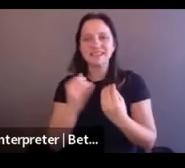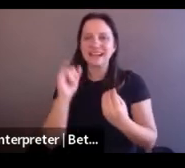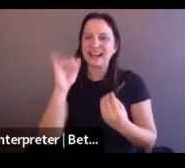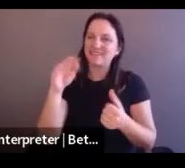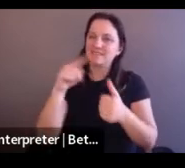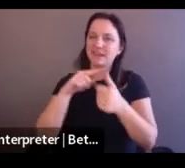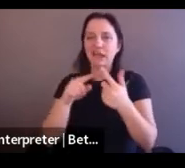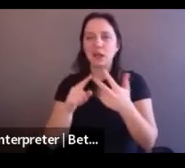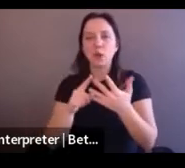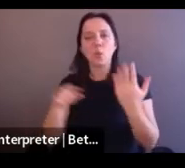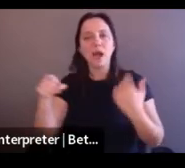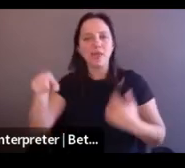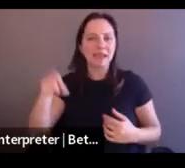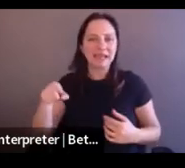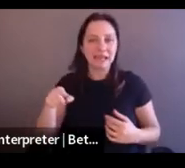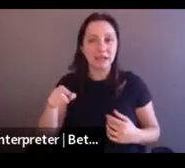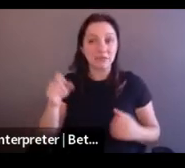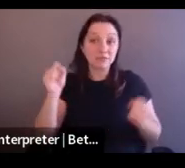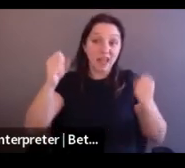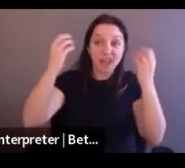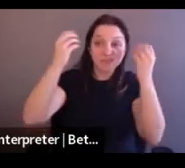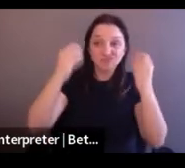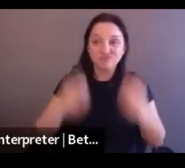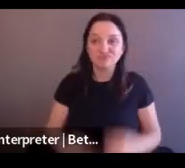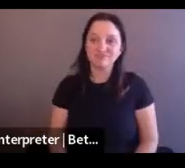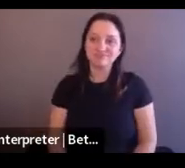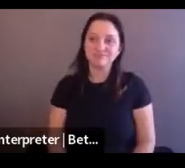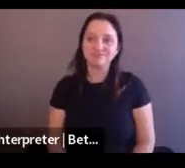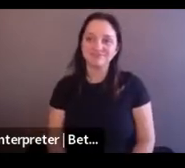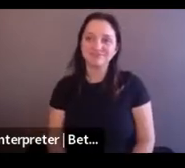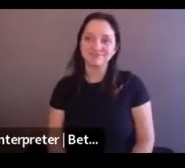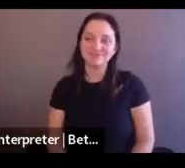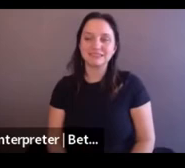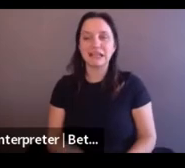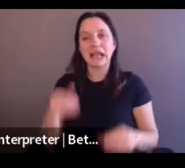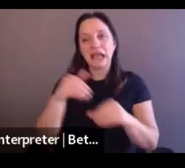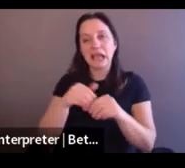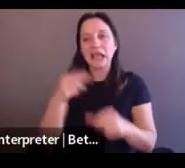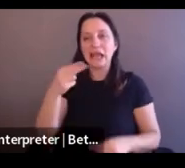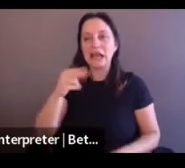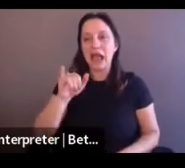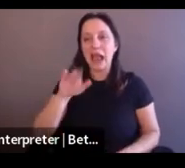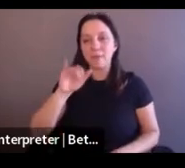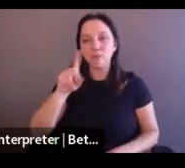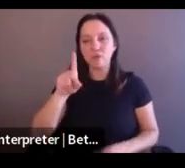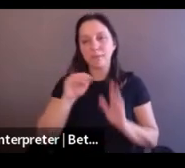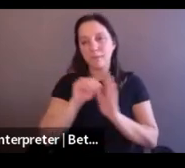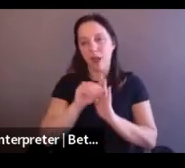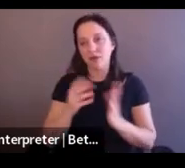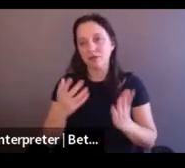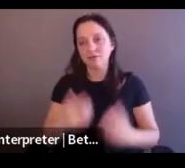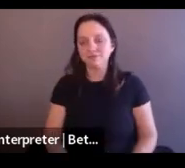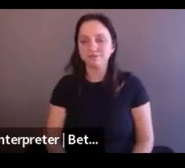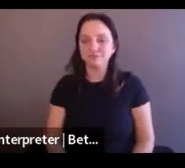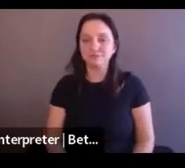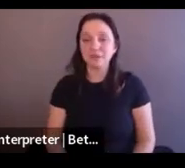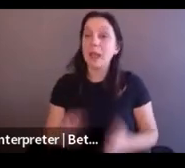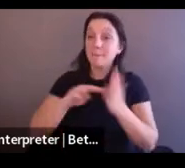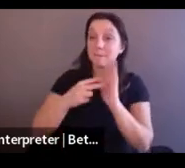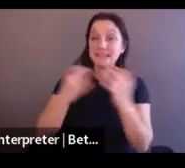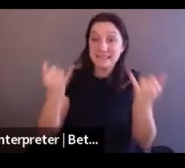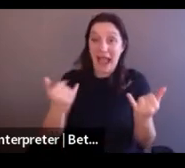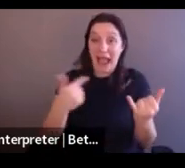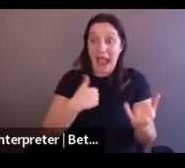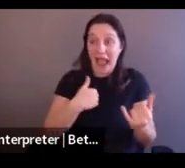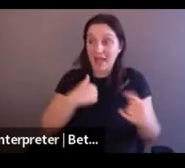that volunteer experience. How are we going to do that well in a hybrid model? You know, we have a chance to think about it and design it right now. So